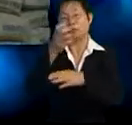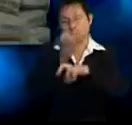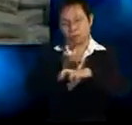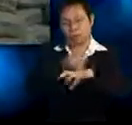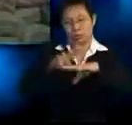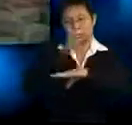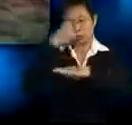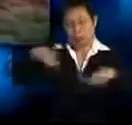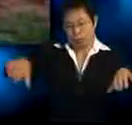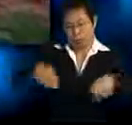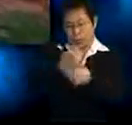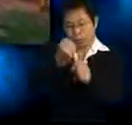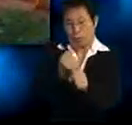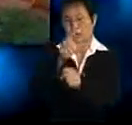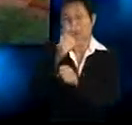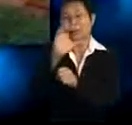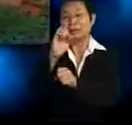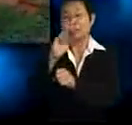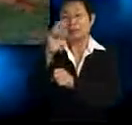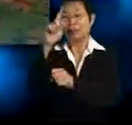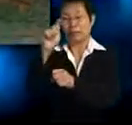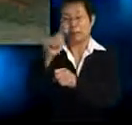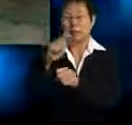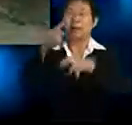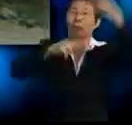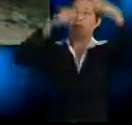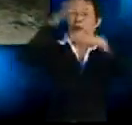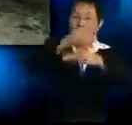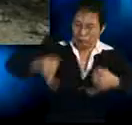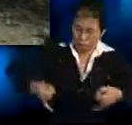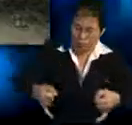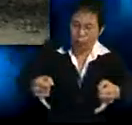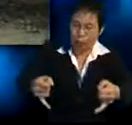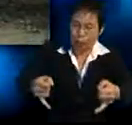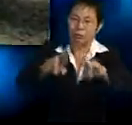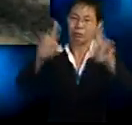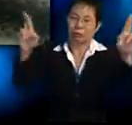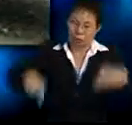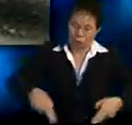make cement, buildings, and roads.